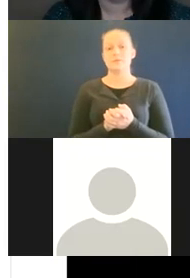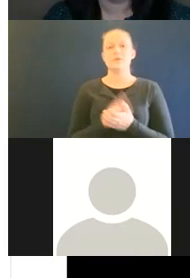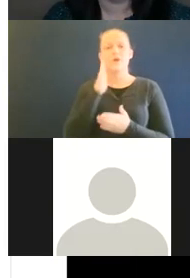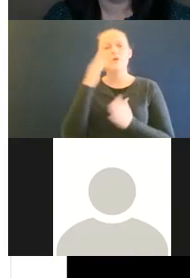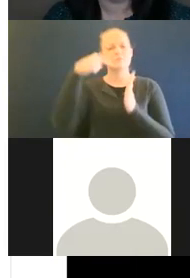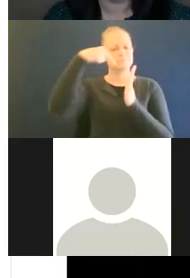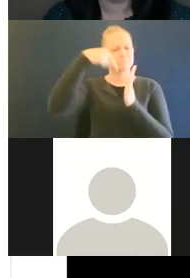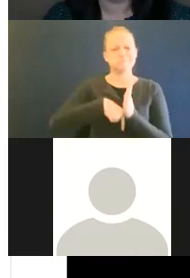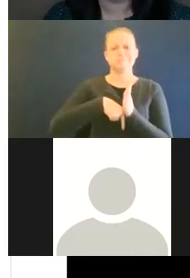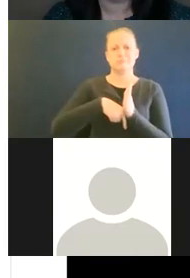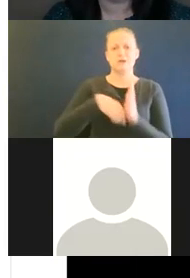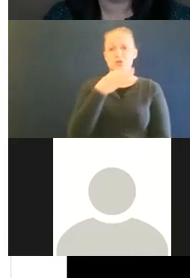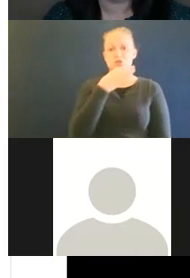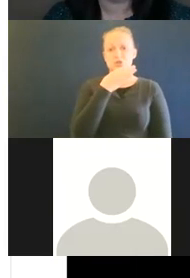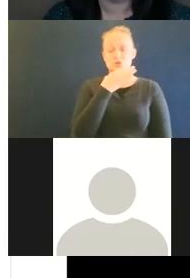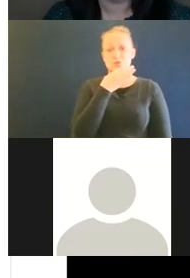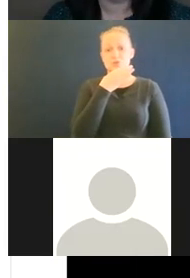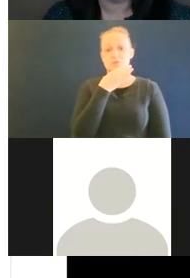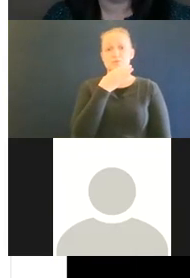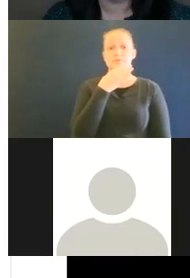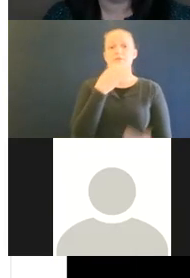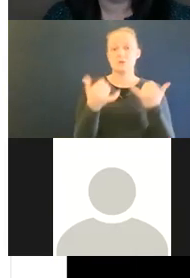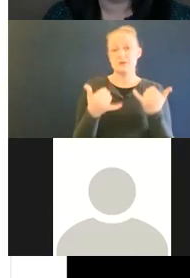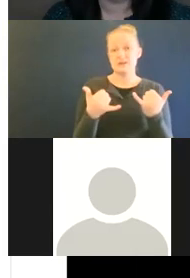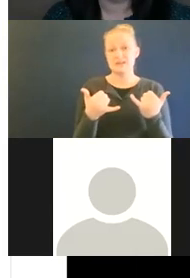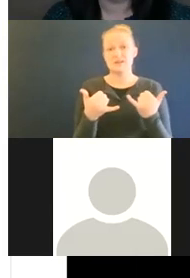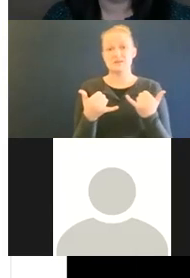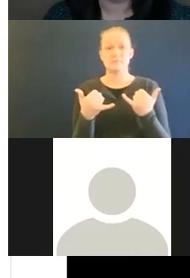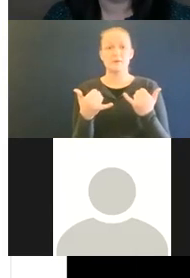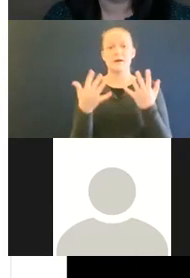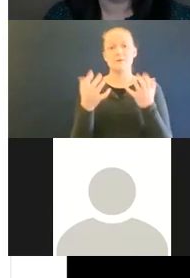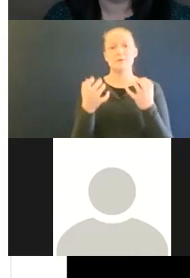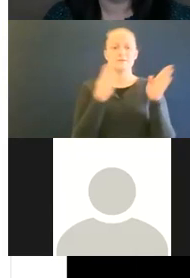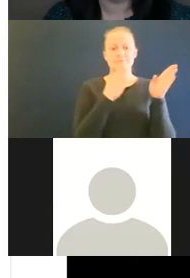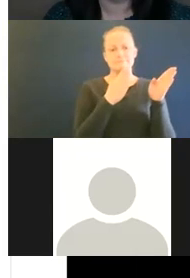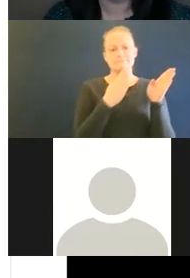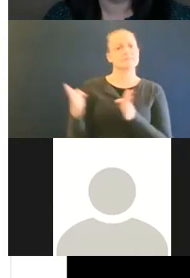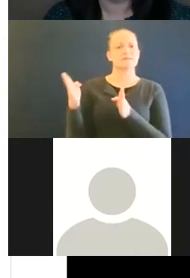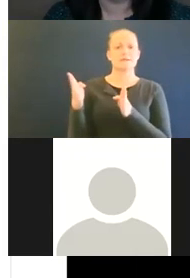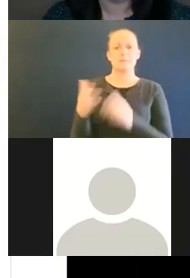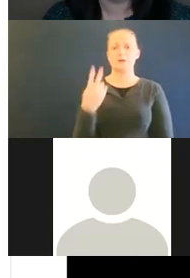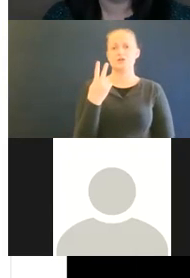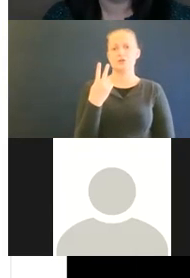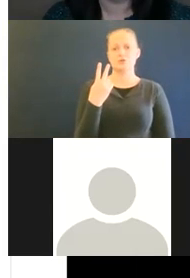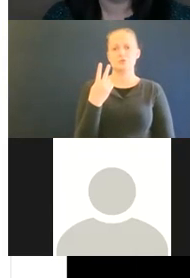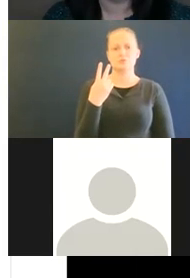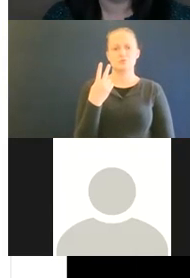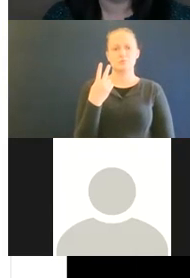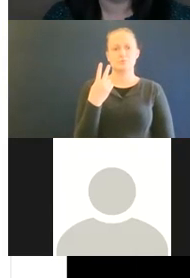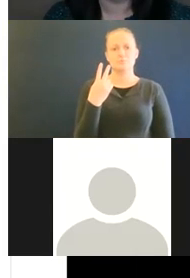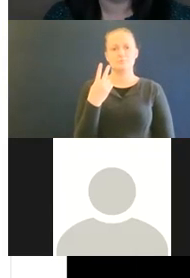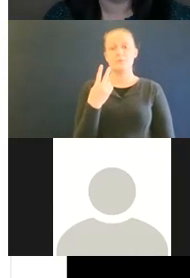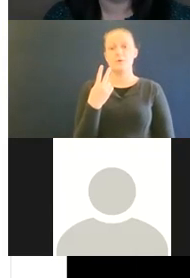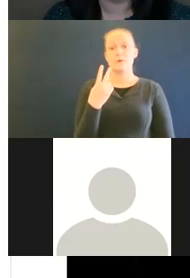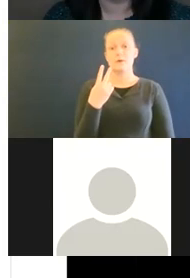more strategies that go along with that, but I kind of organize them in two fashions. One